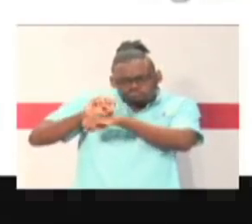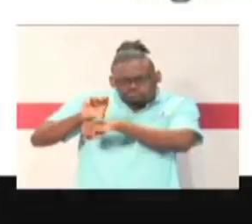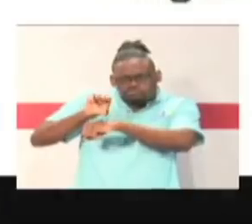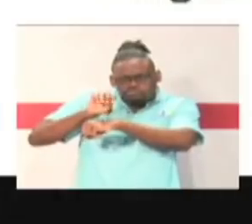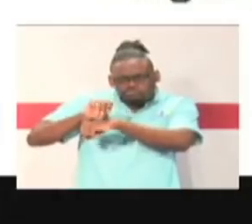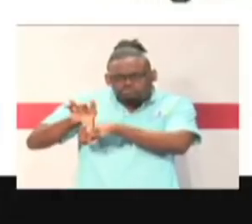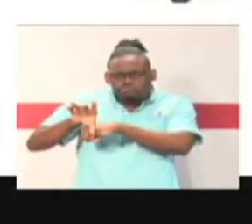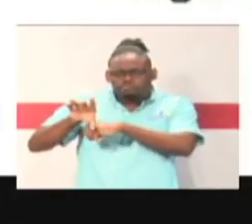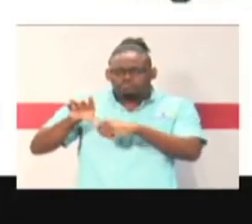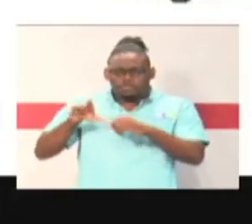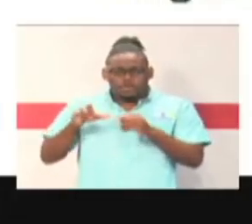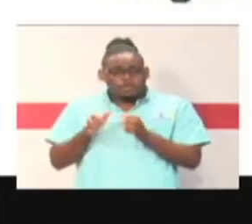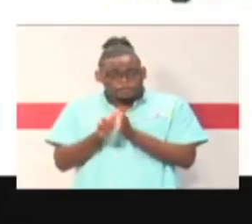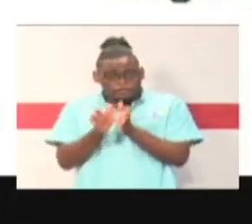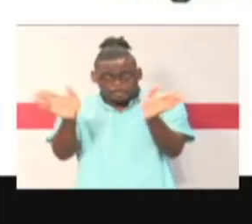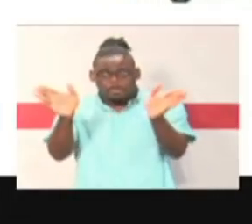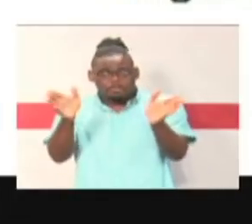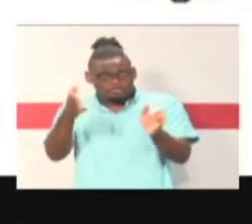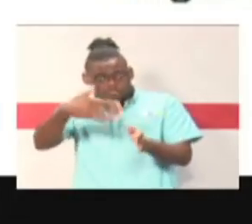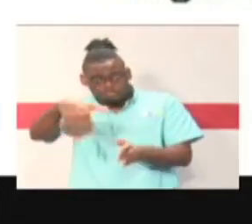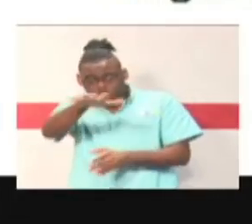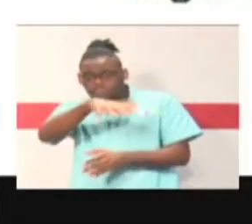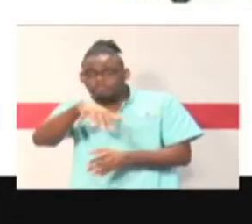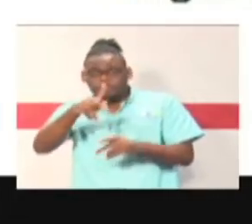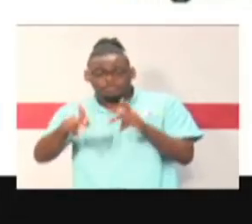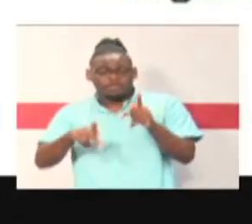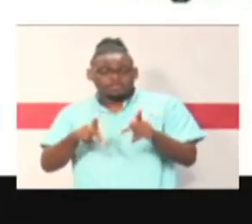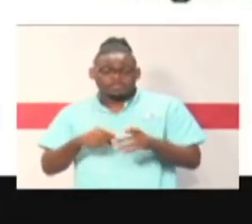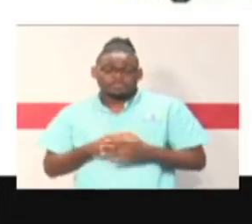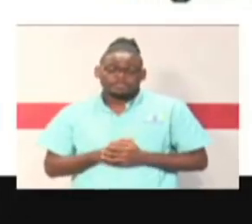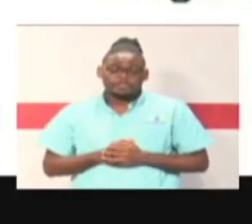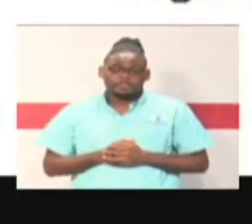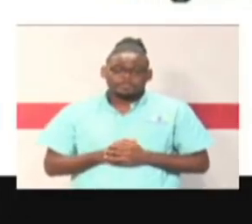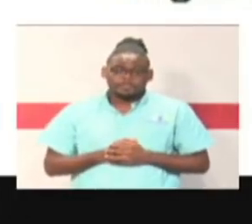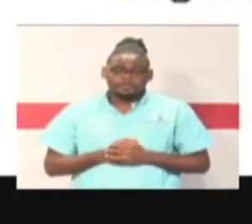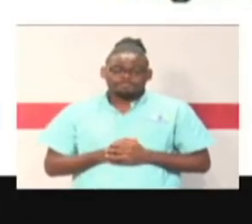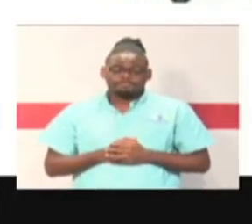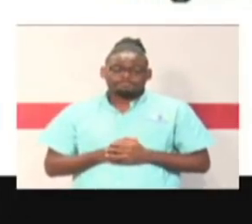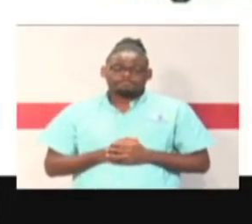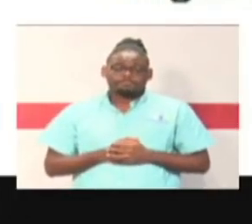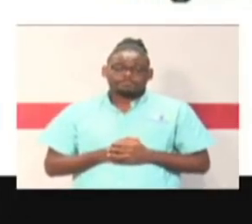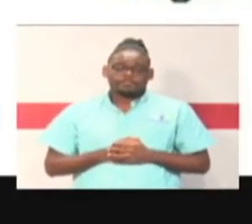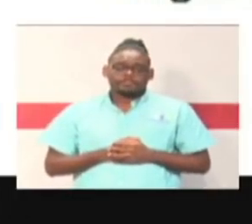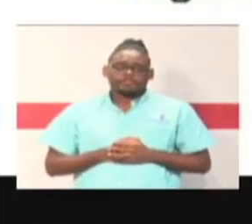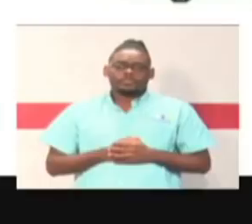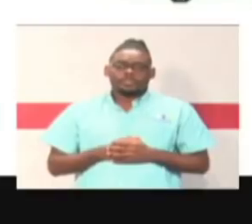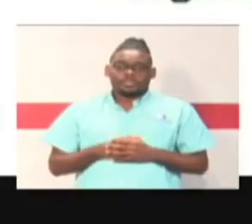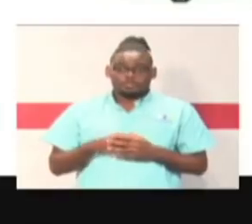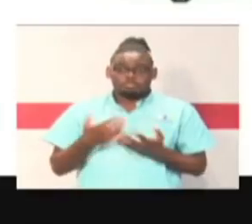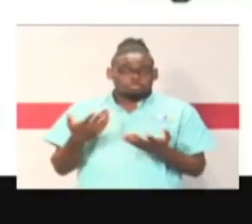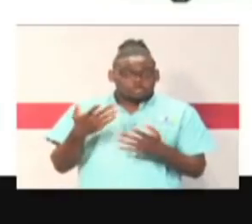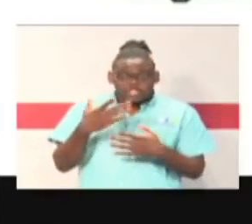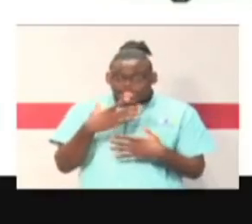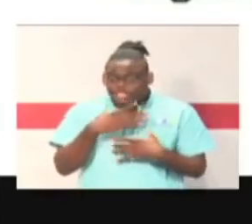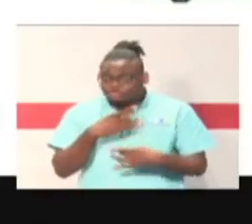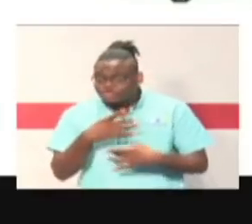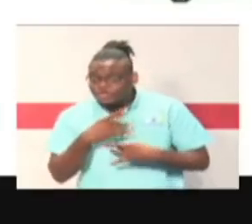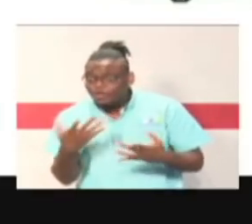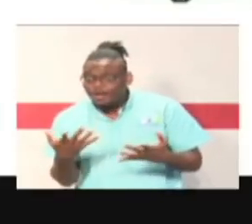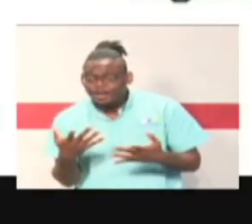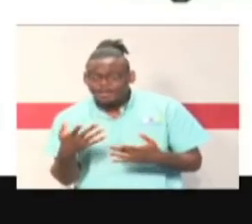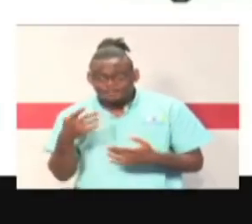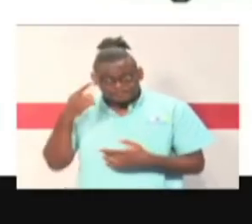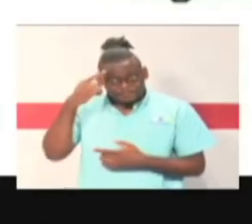Next slide, please. So this is an interesting figure. On this slide, we have